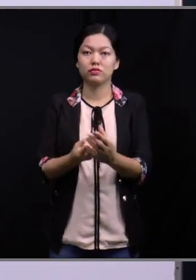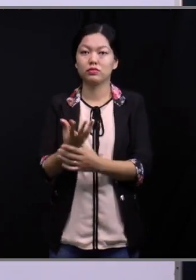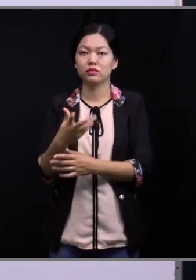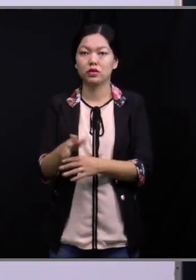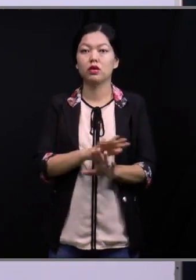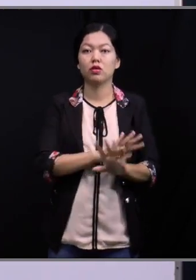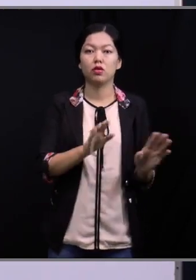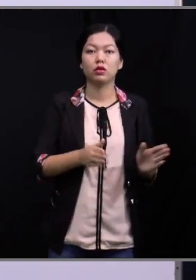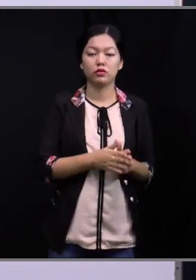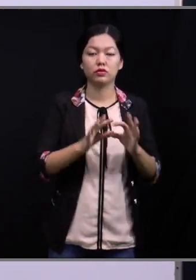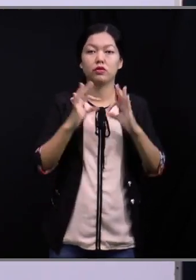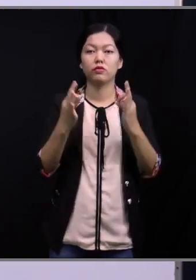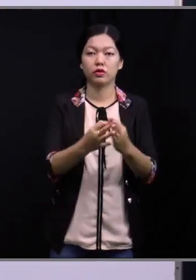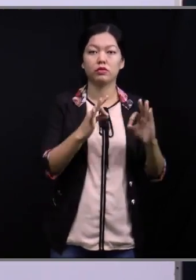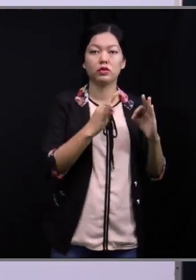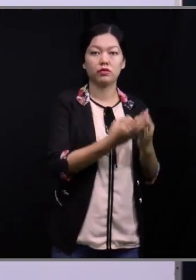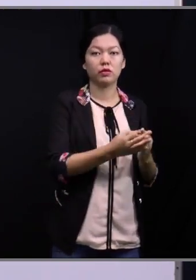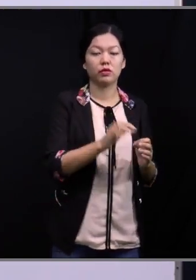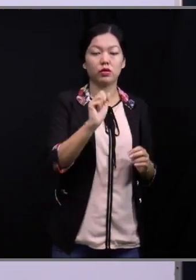the family. So